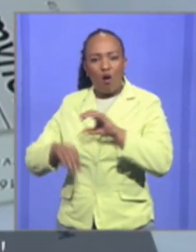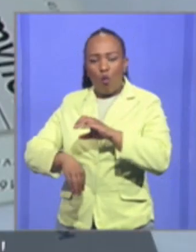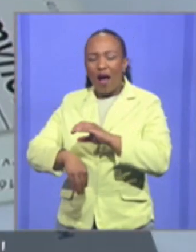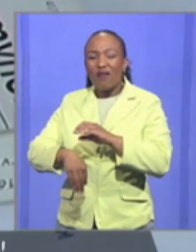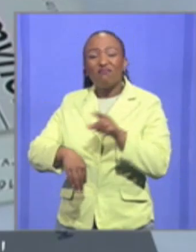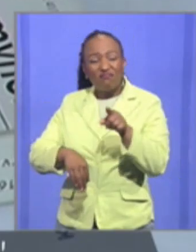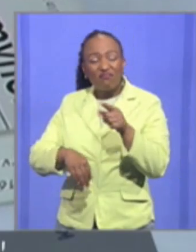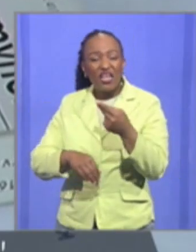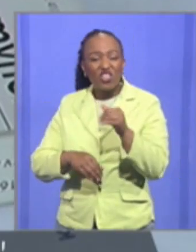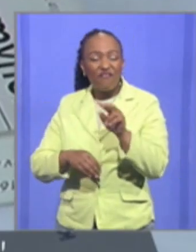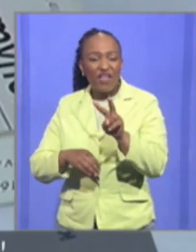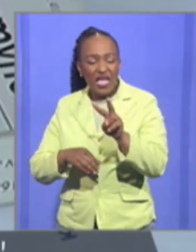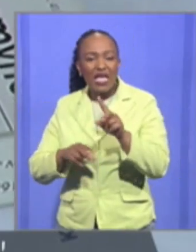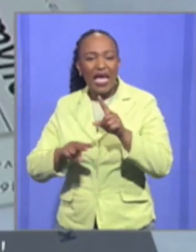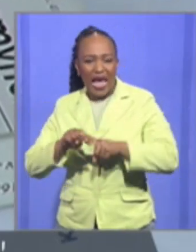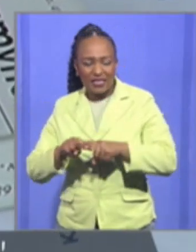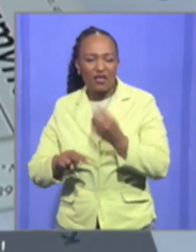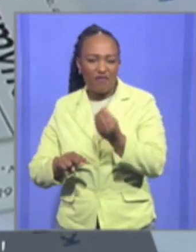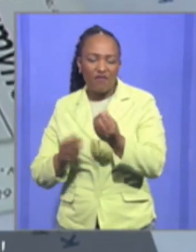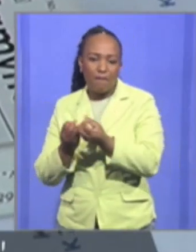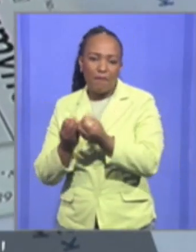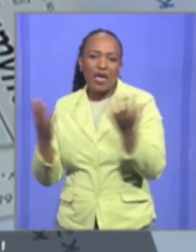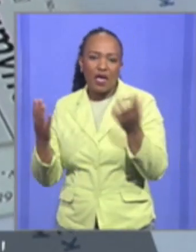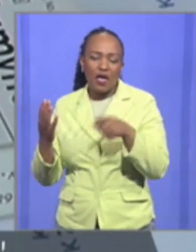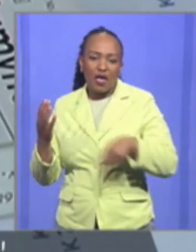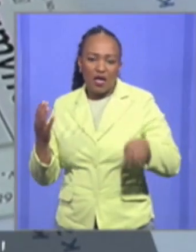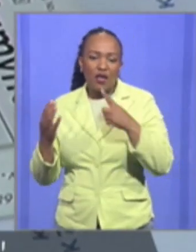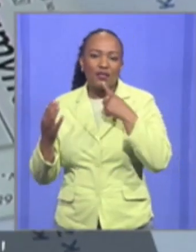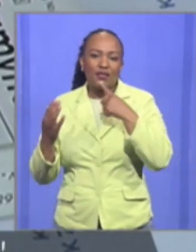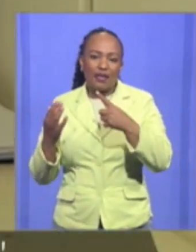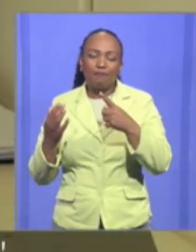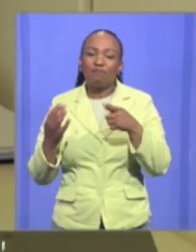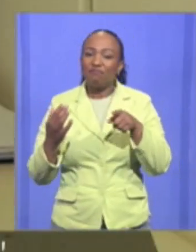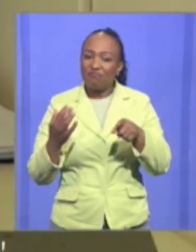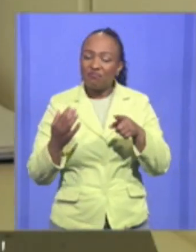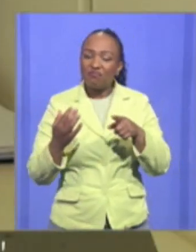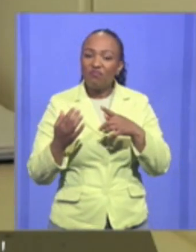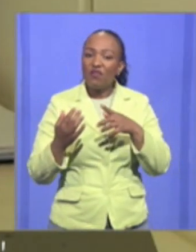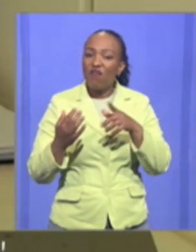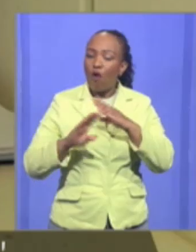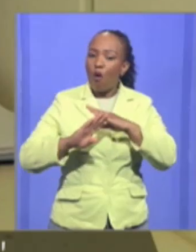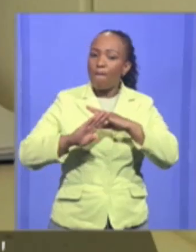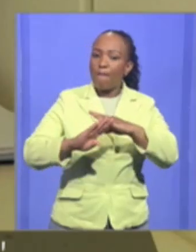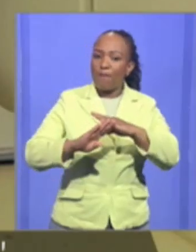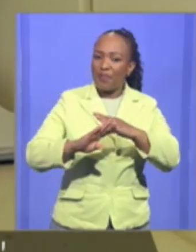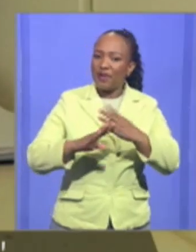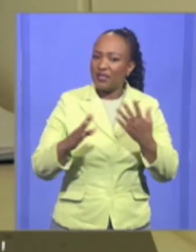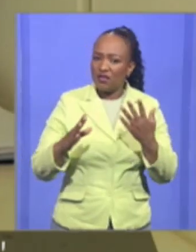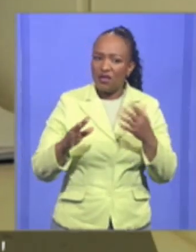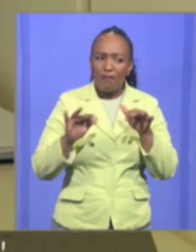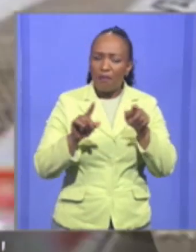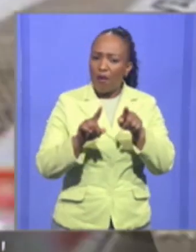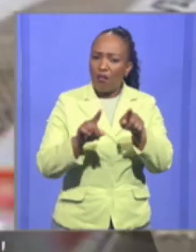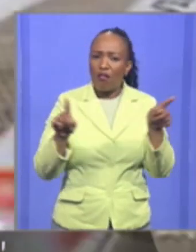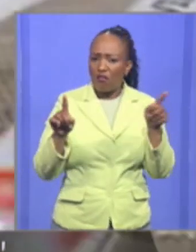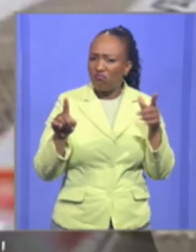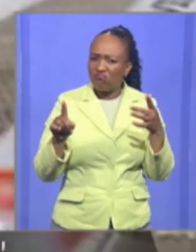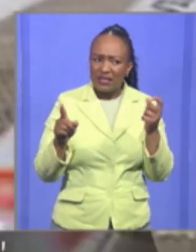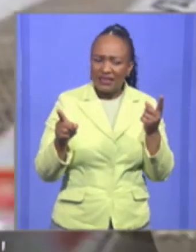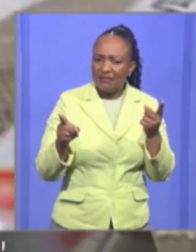AIDS. Ngaka Lazarus o re batho bao ba nego kalafong ya moriana wa go kanafatša kokwanahloko ye ga ba bonagale ba le kotsing ye kgolo